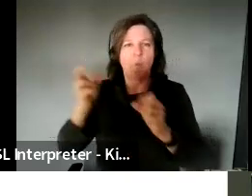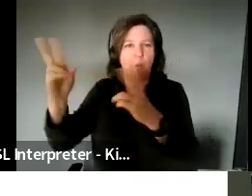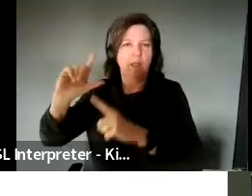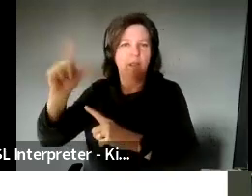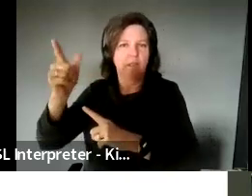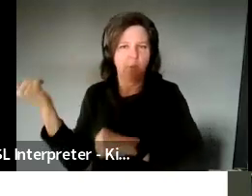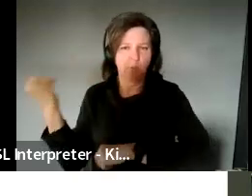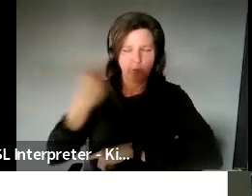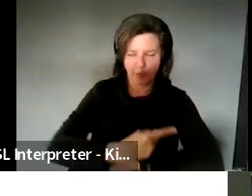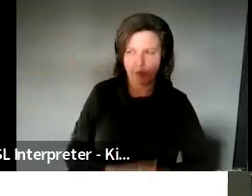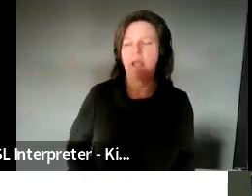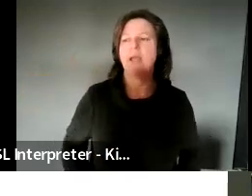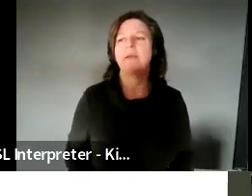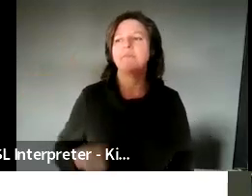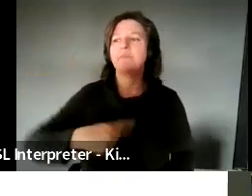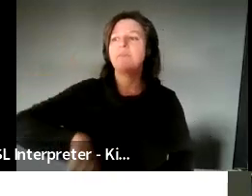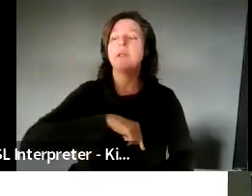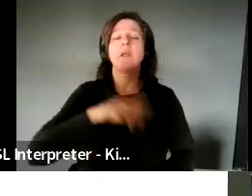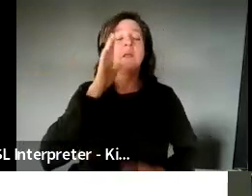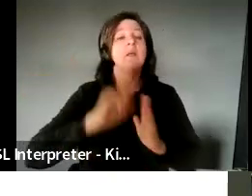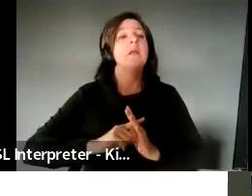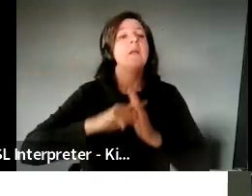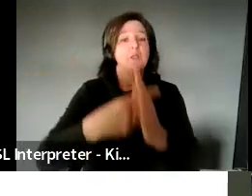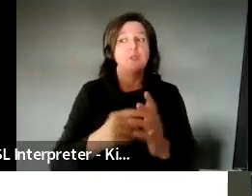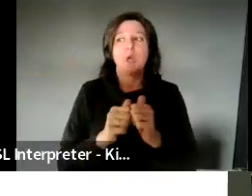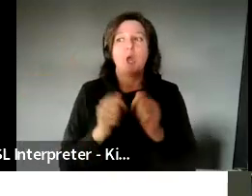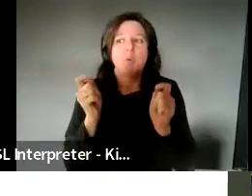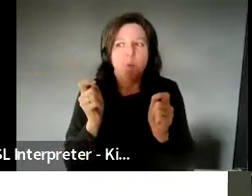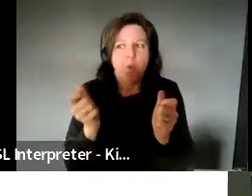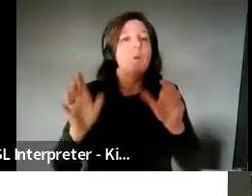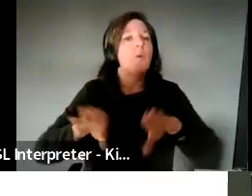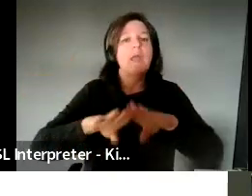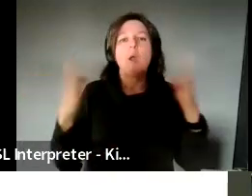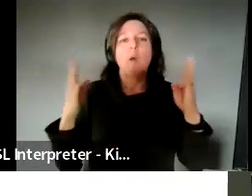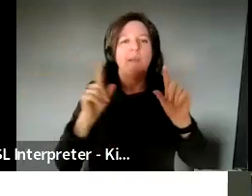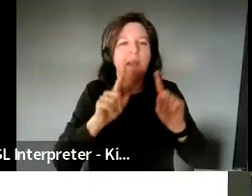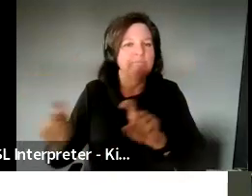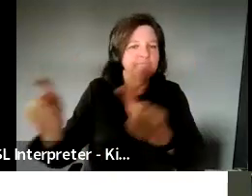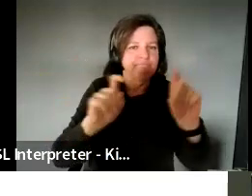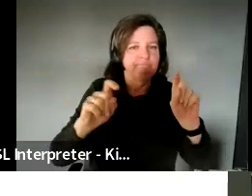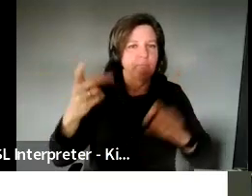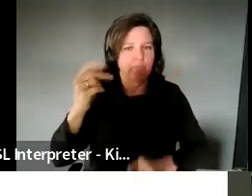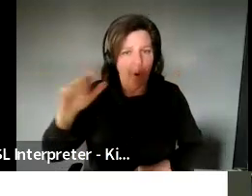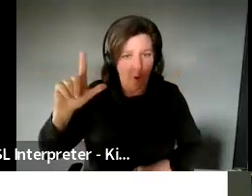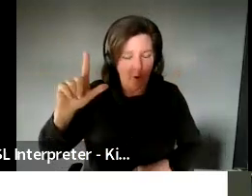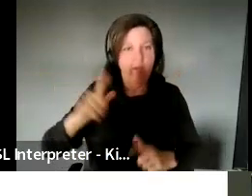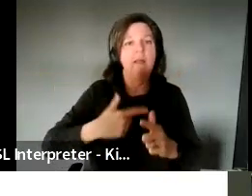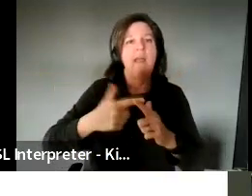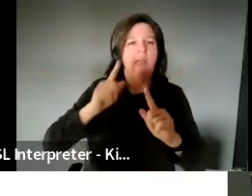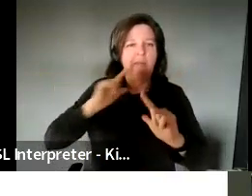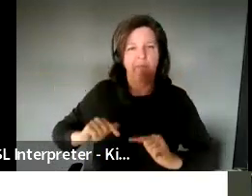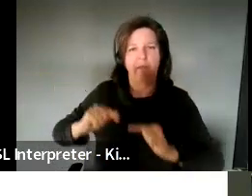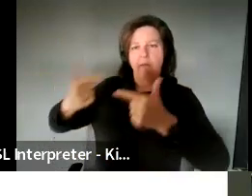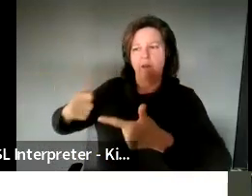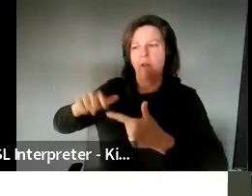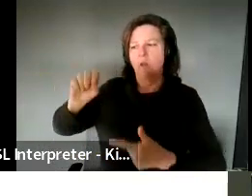We are going to start with a quick opening poll, and then I'll pass it to Sebastian for a